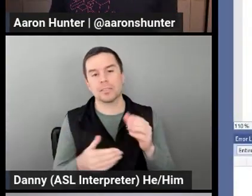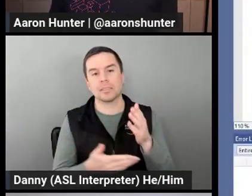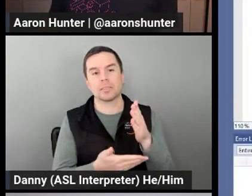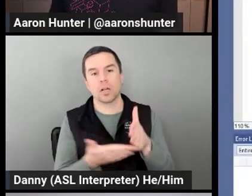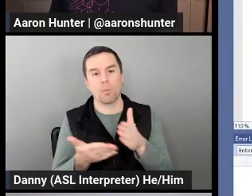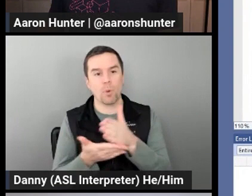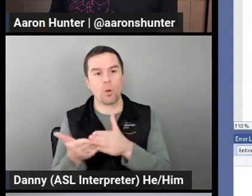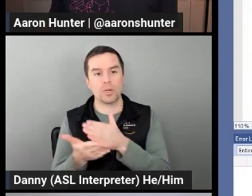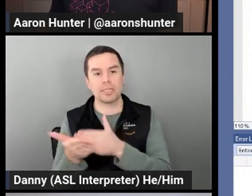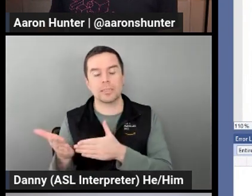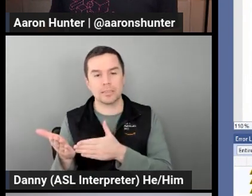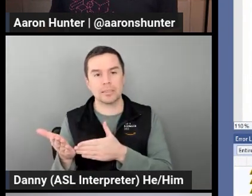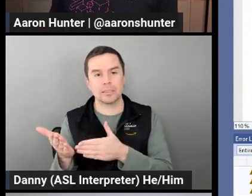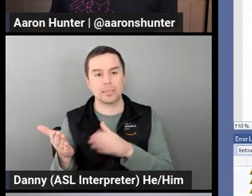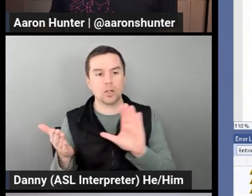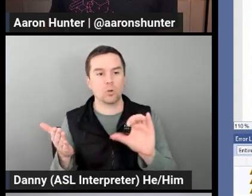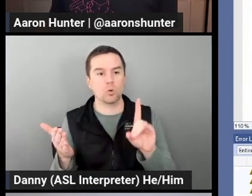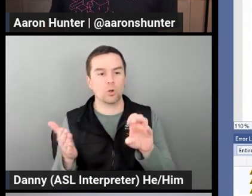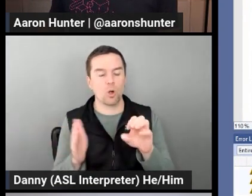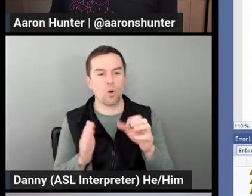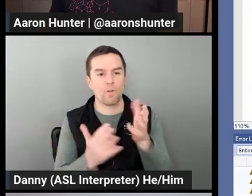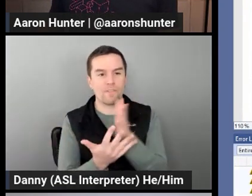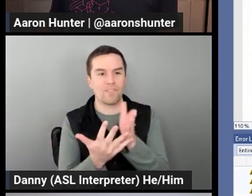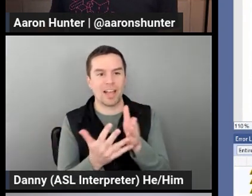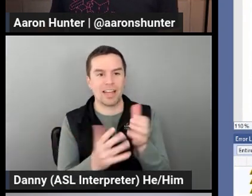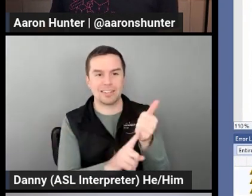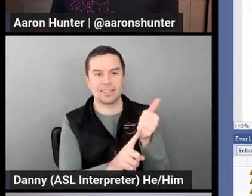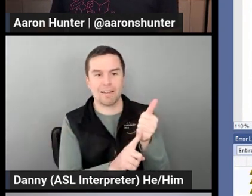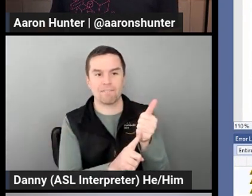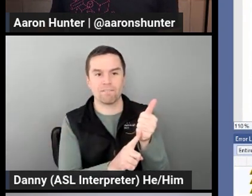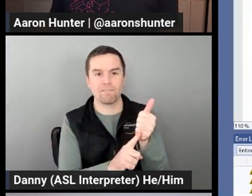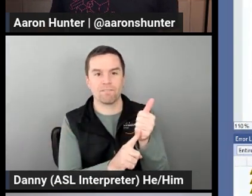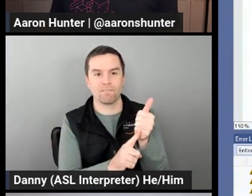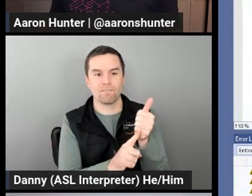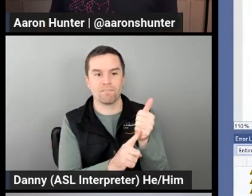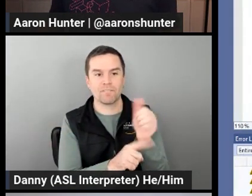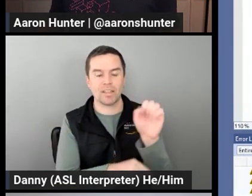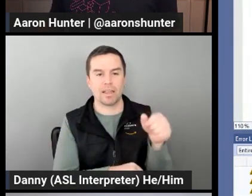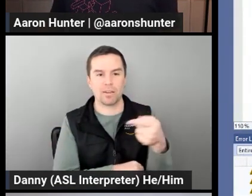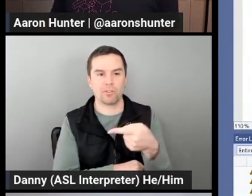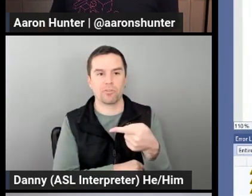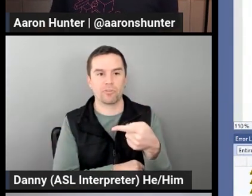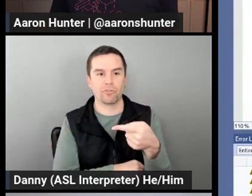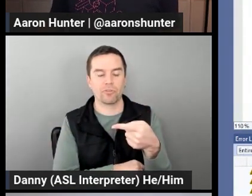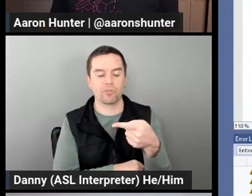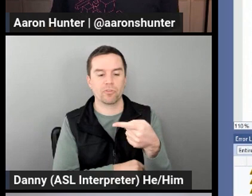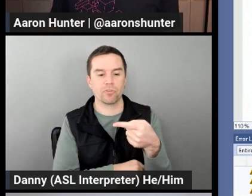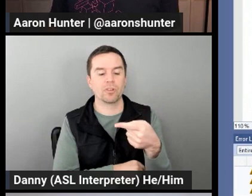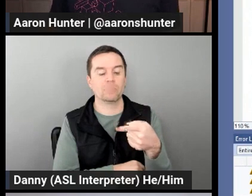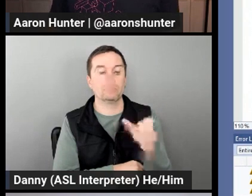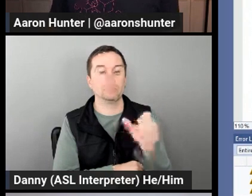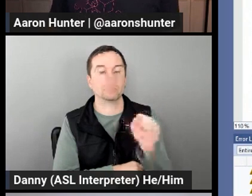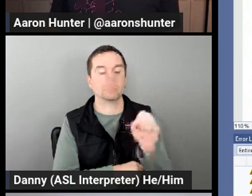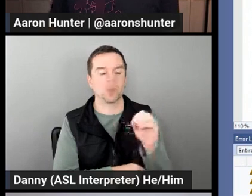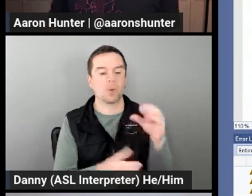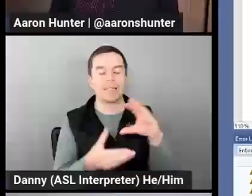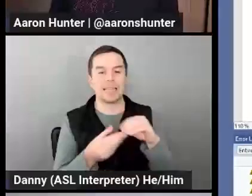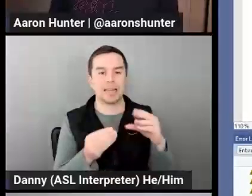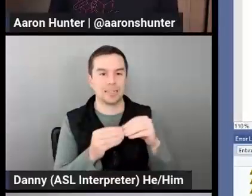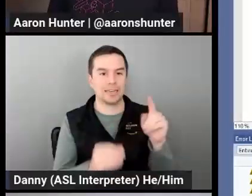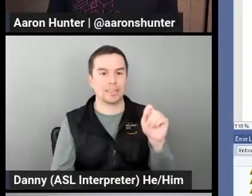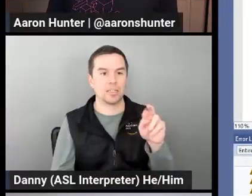in your code files itself. If I go to, there you go. So it's annotating the